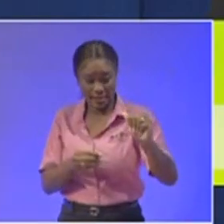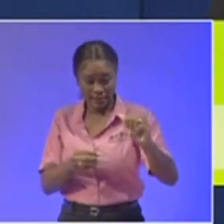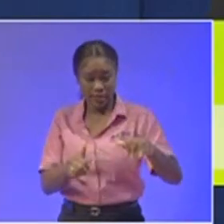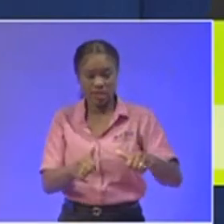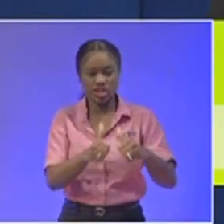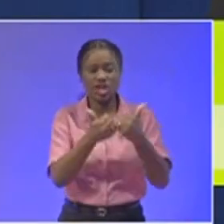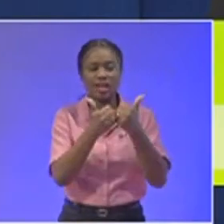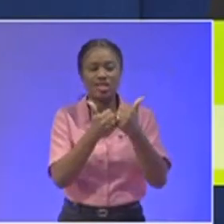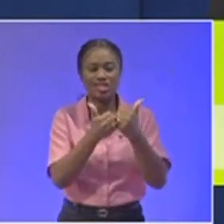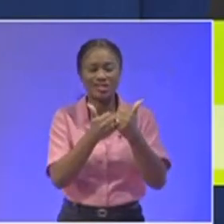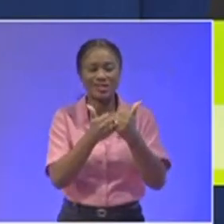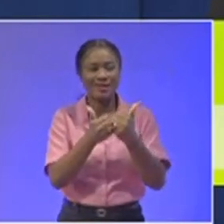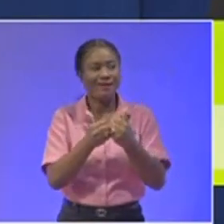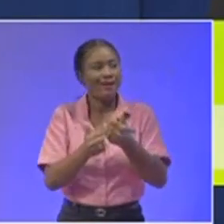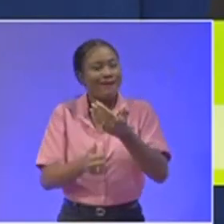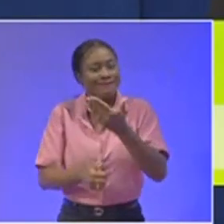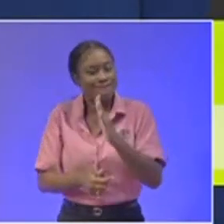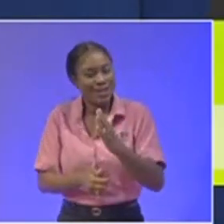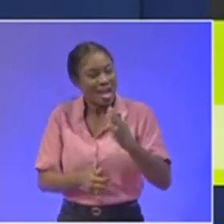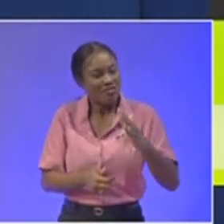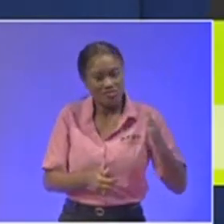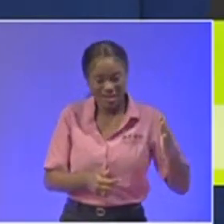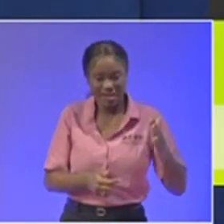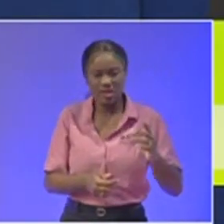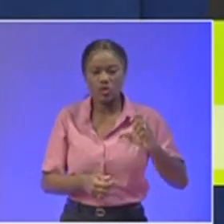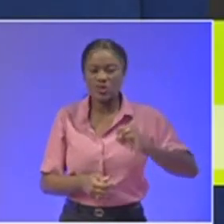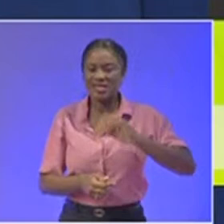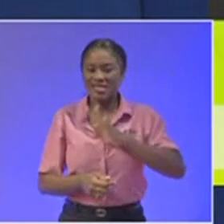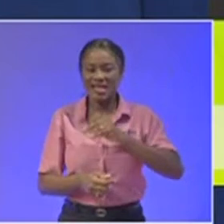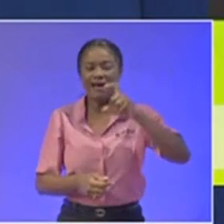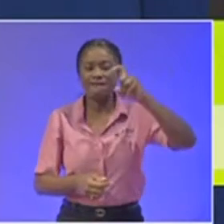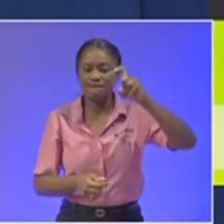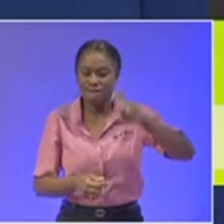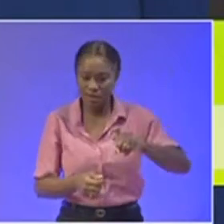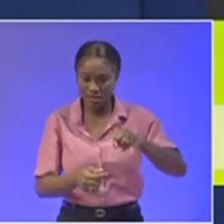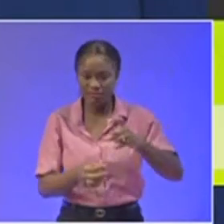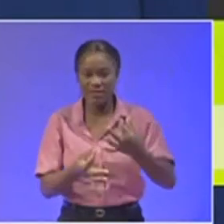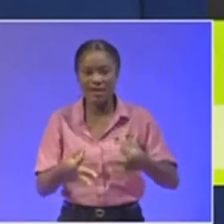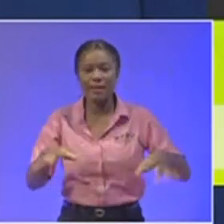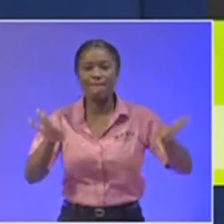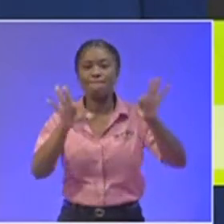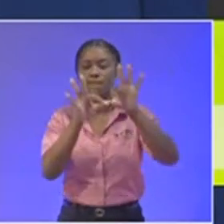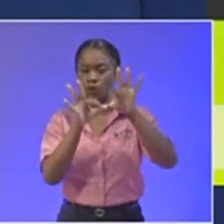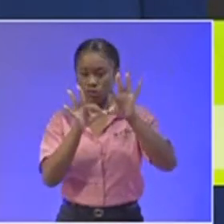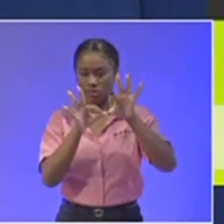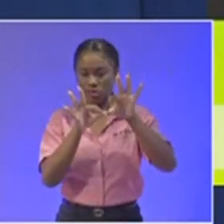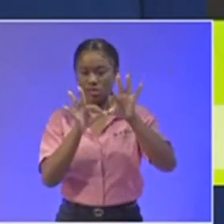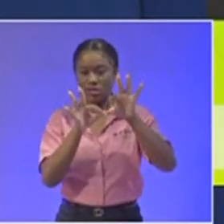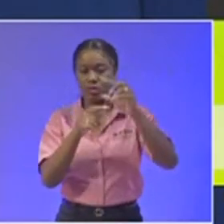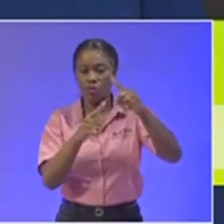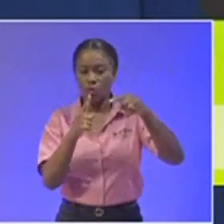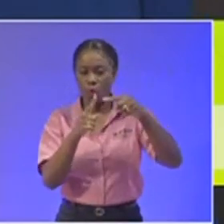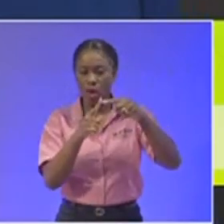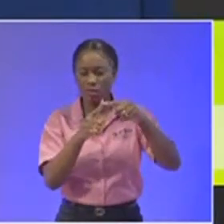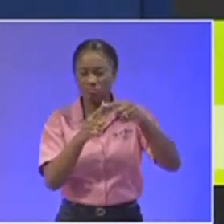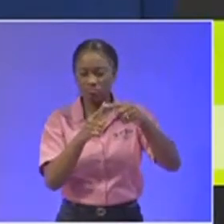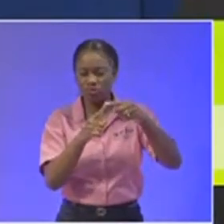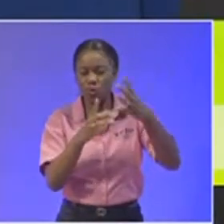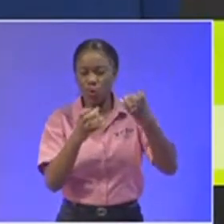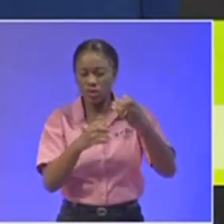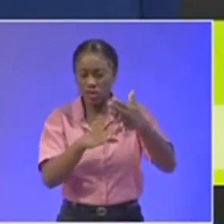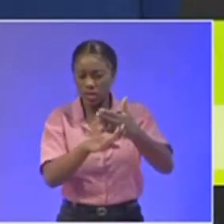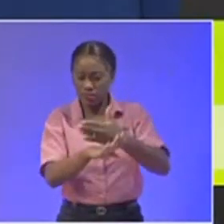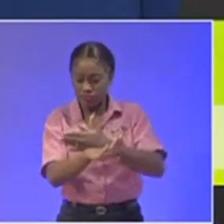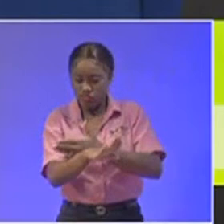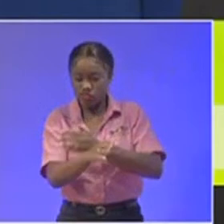heterogeneous that is. And so staffing, I would say, must be priority. when it comes to enhancing the work with